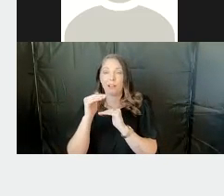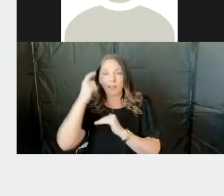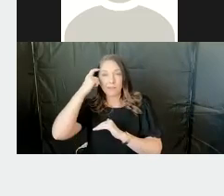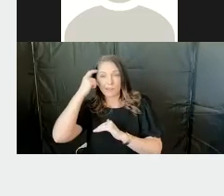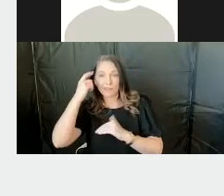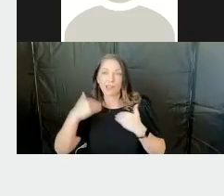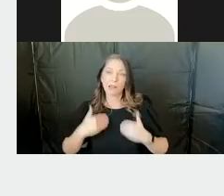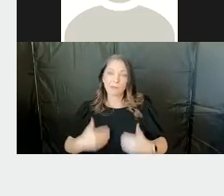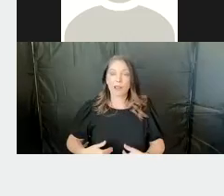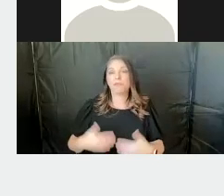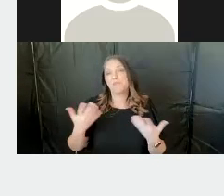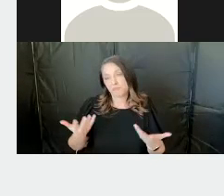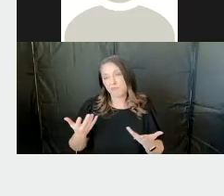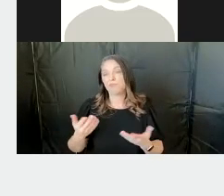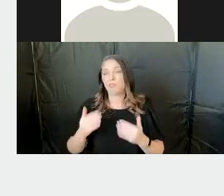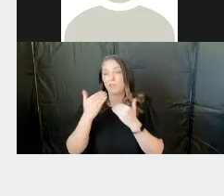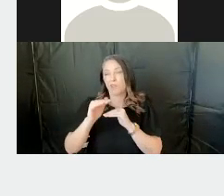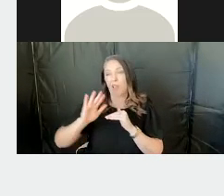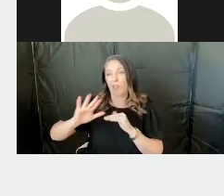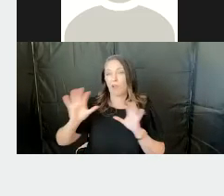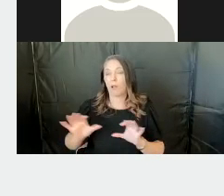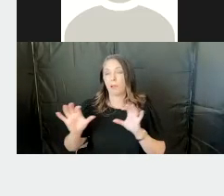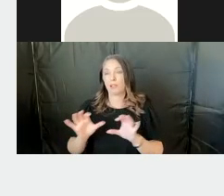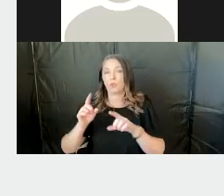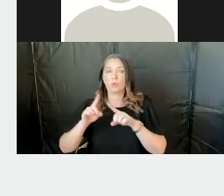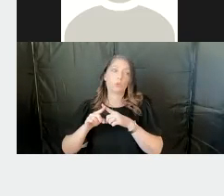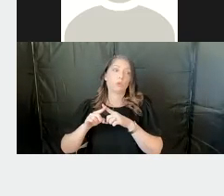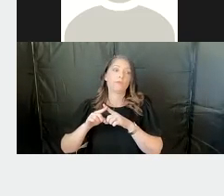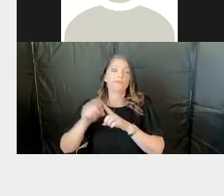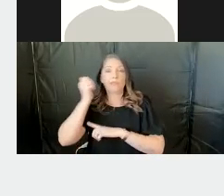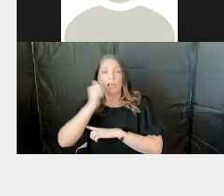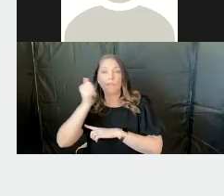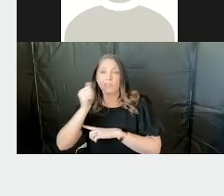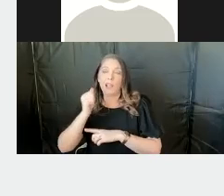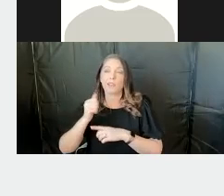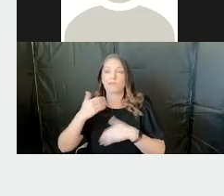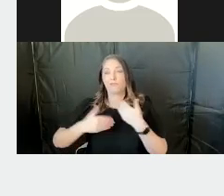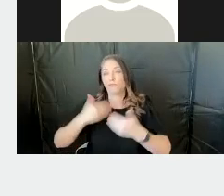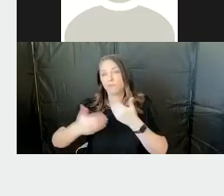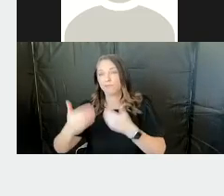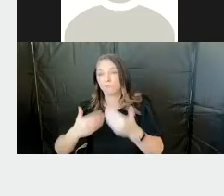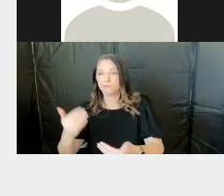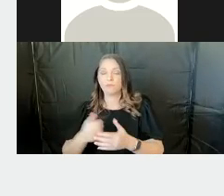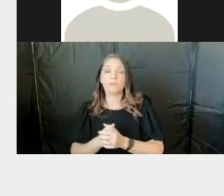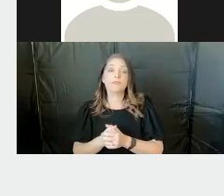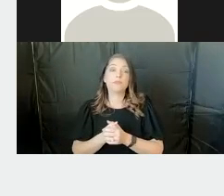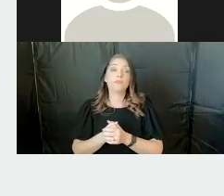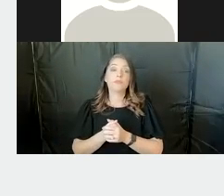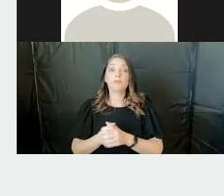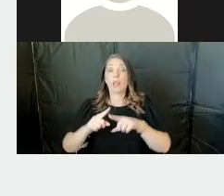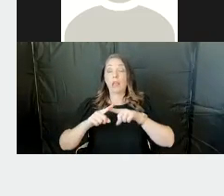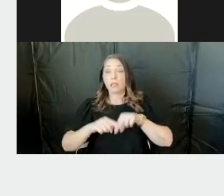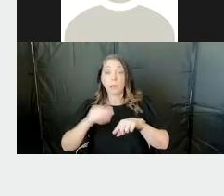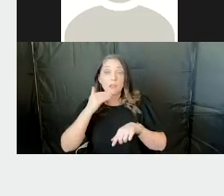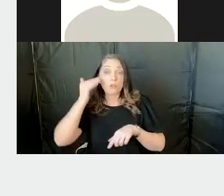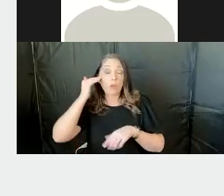out normal activities or protect their rights. Dependent adults may also be persons who have been admitted